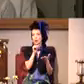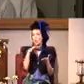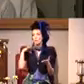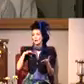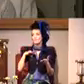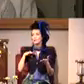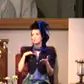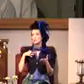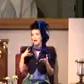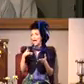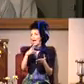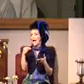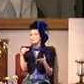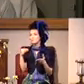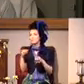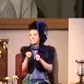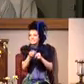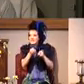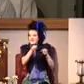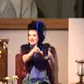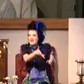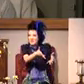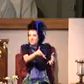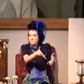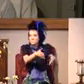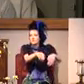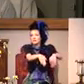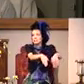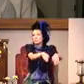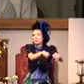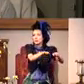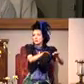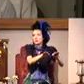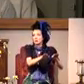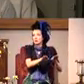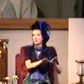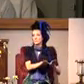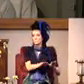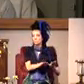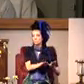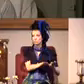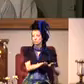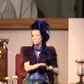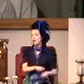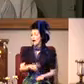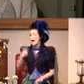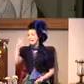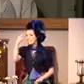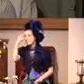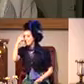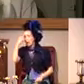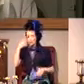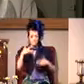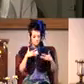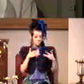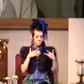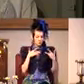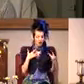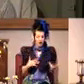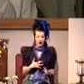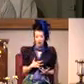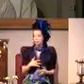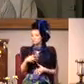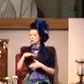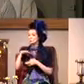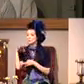sealed tomb and allow ourselves and our bodies, our minds, our souls, our hearts, every piece and